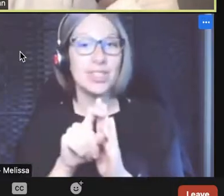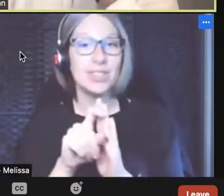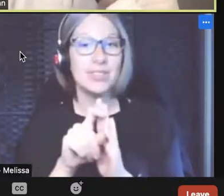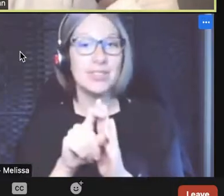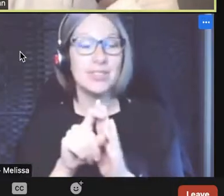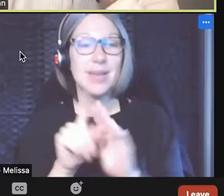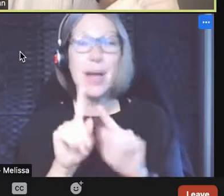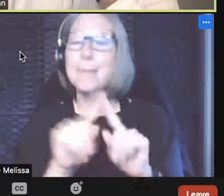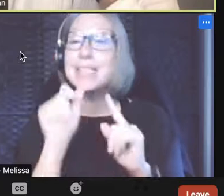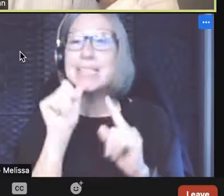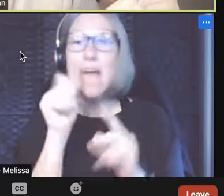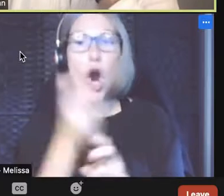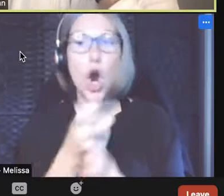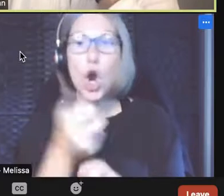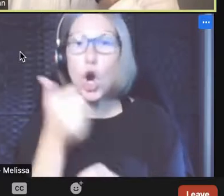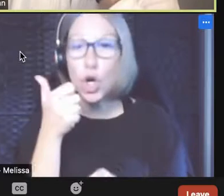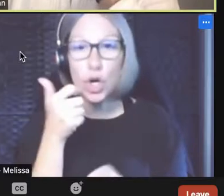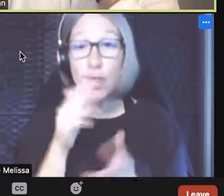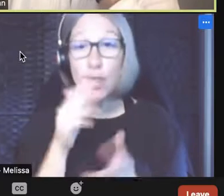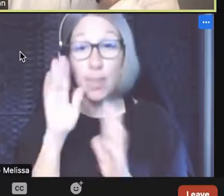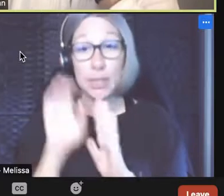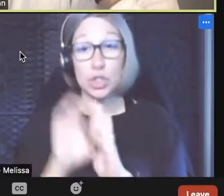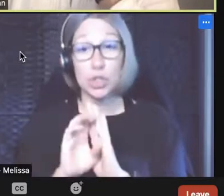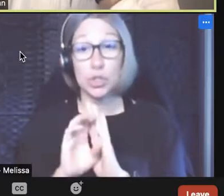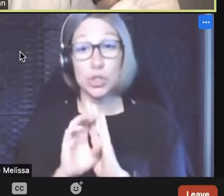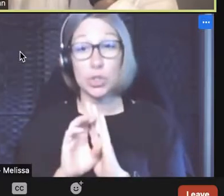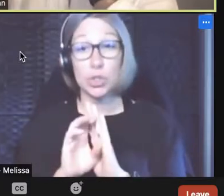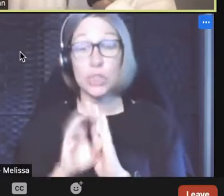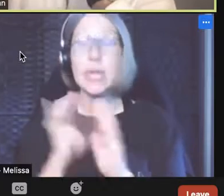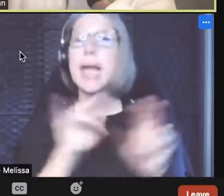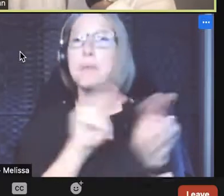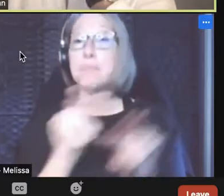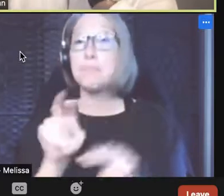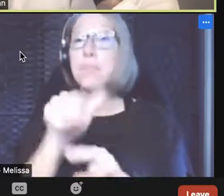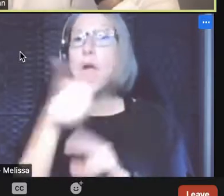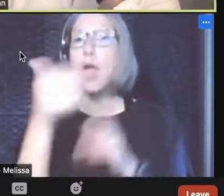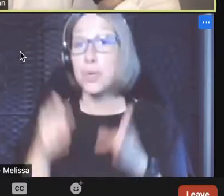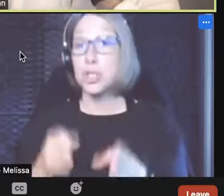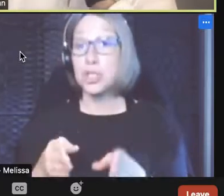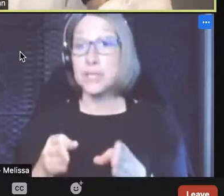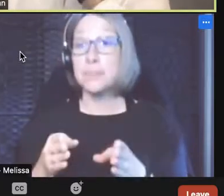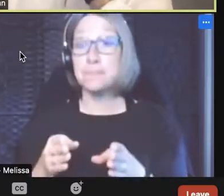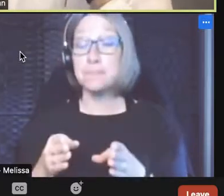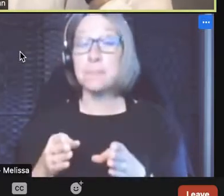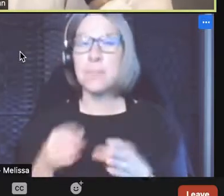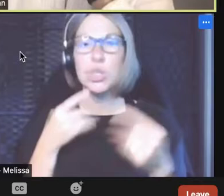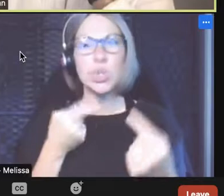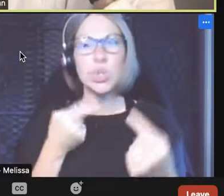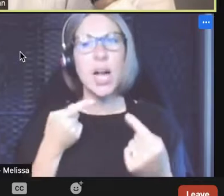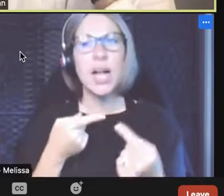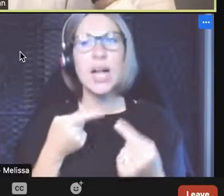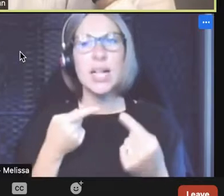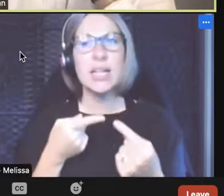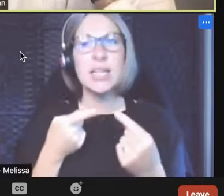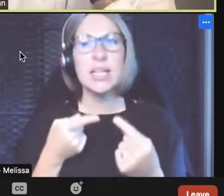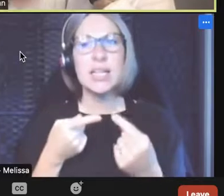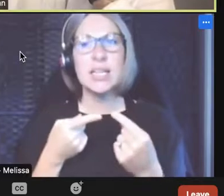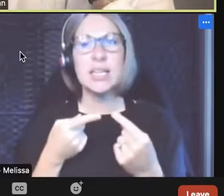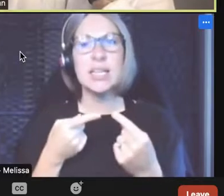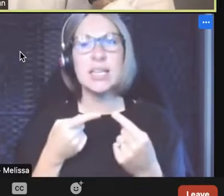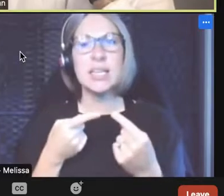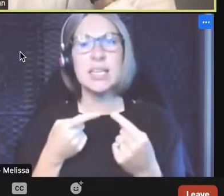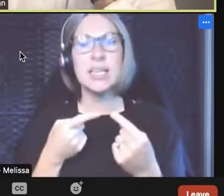harder than some pictures we show. Let's take a look at another person who's struggling with some of this issue, and